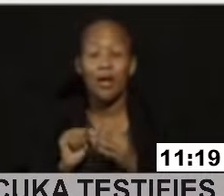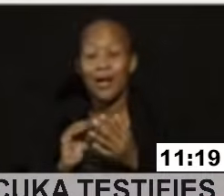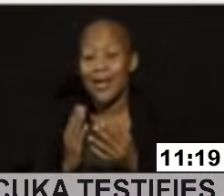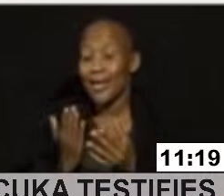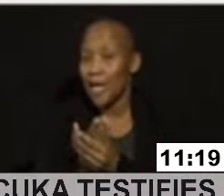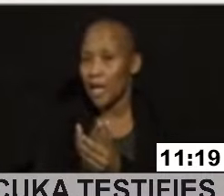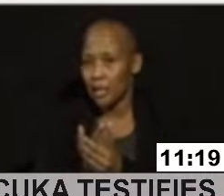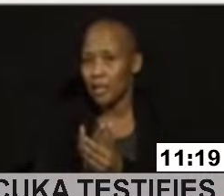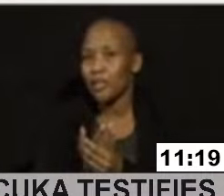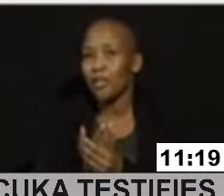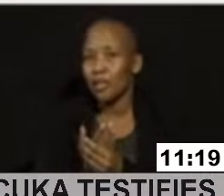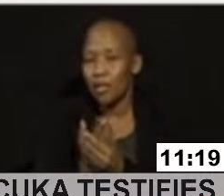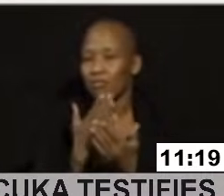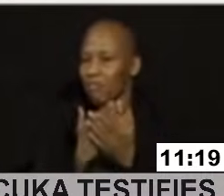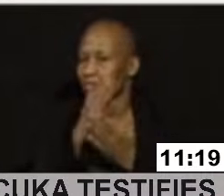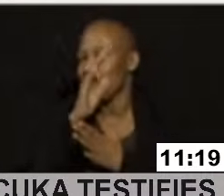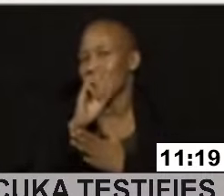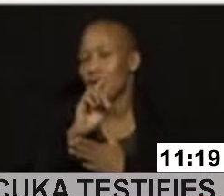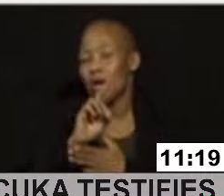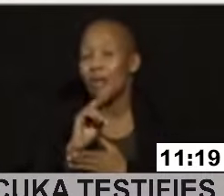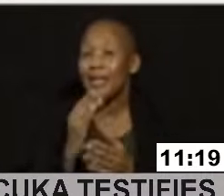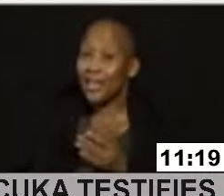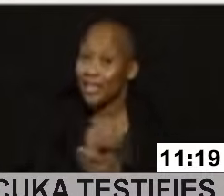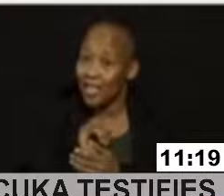badly handled.